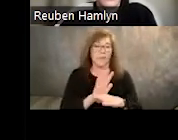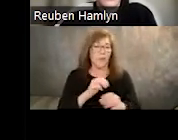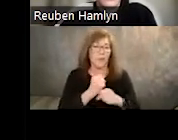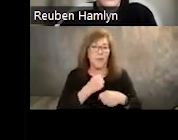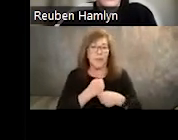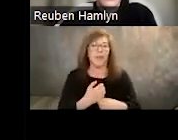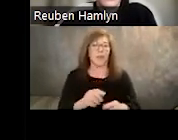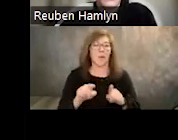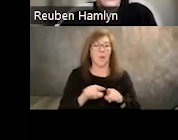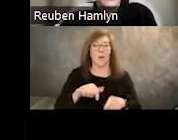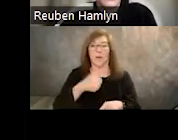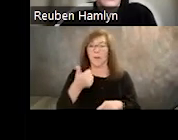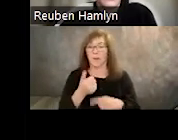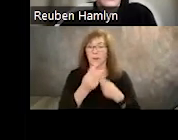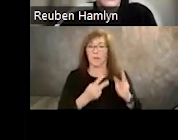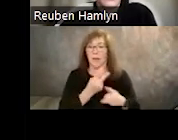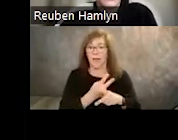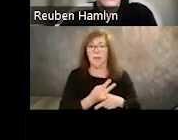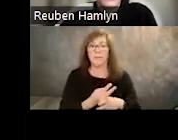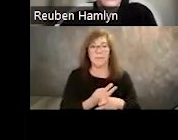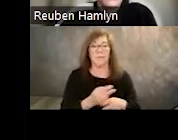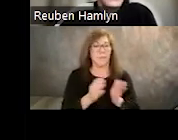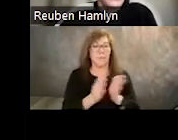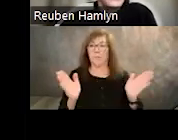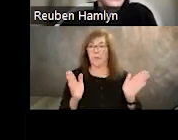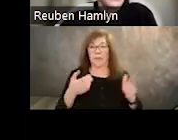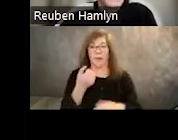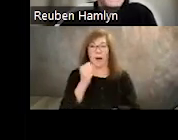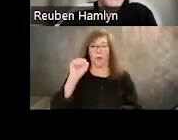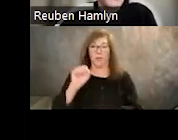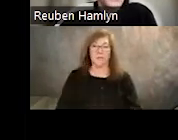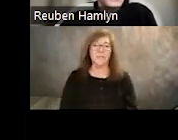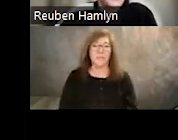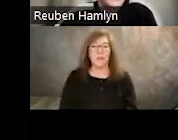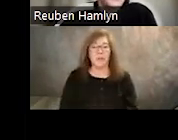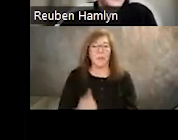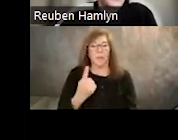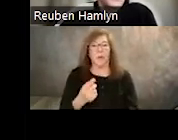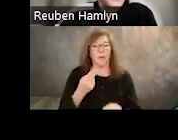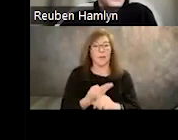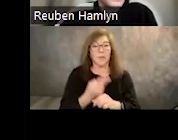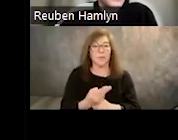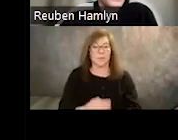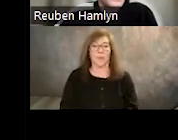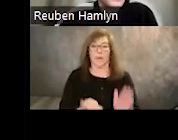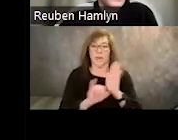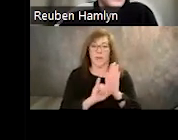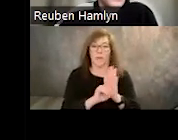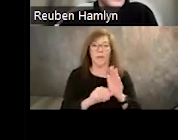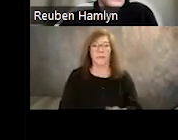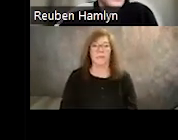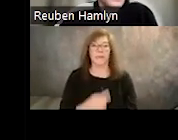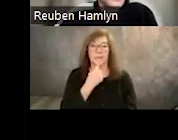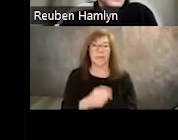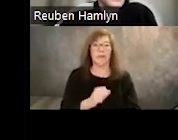or other type of public outreach. So one of the uses that we identified was, as I mentioned,